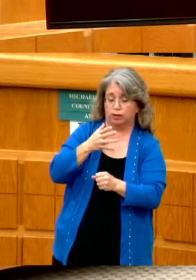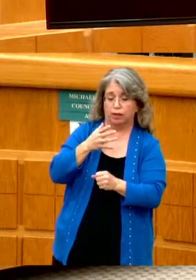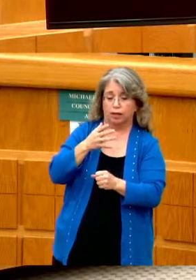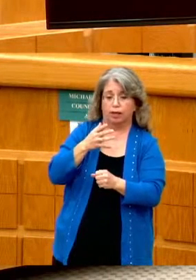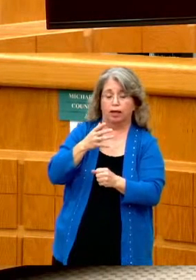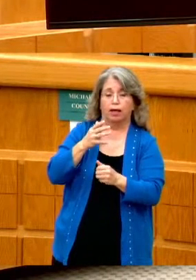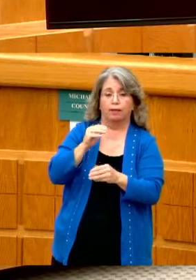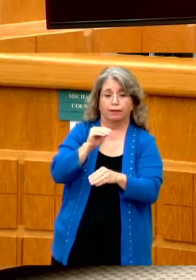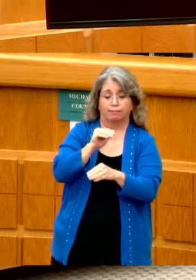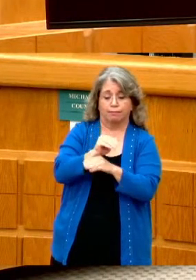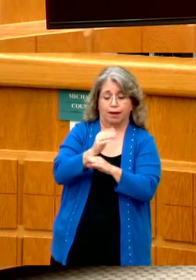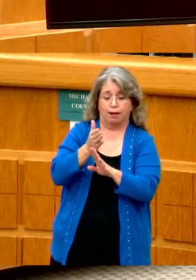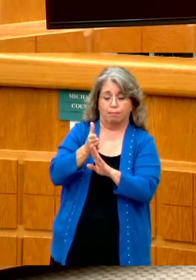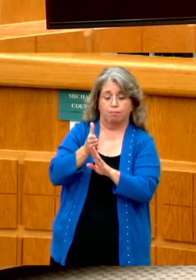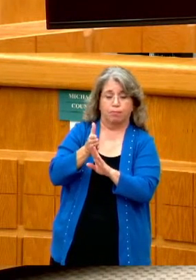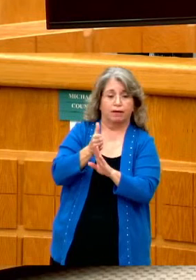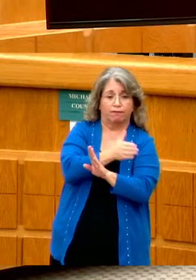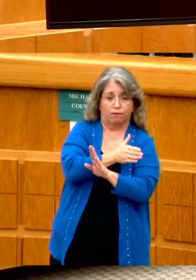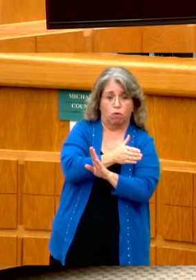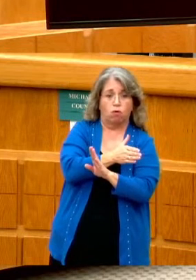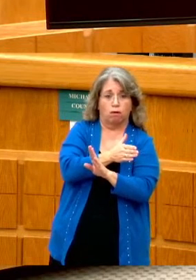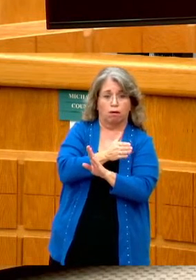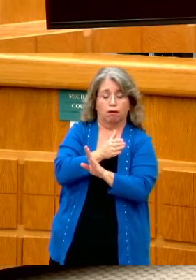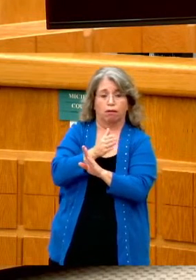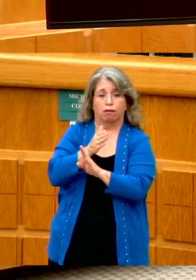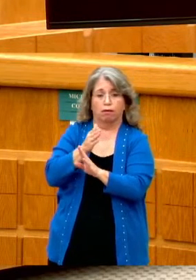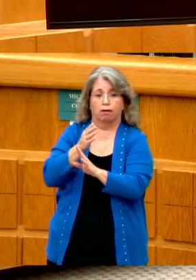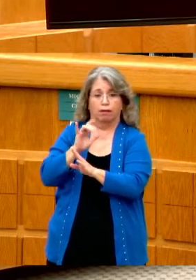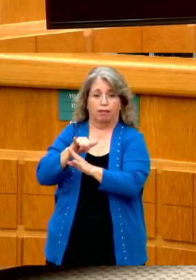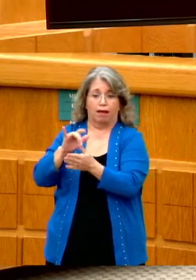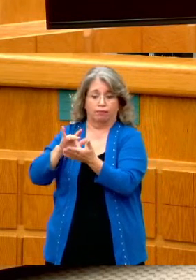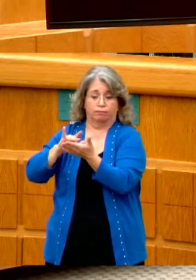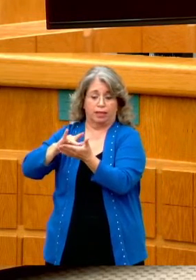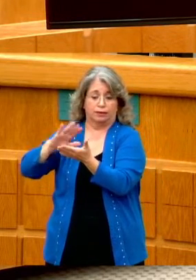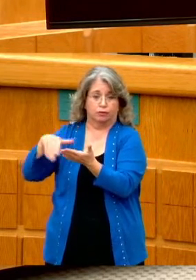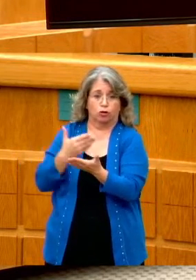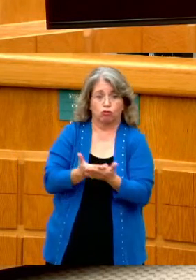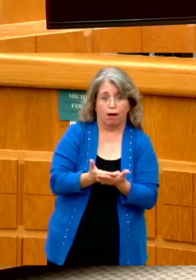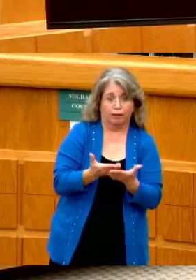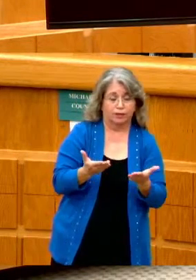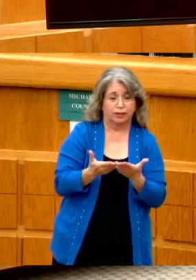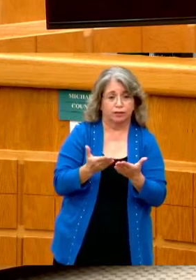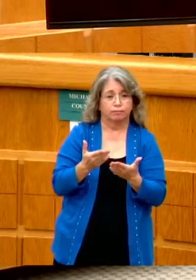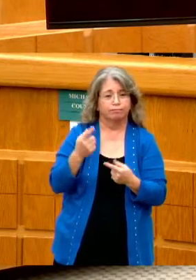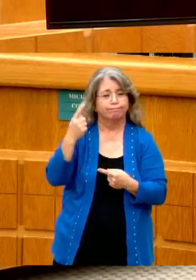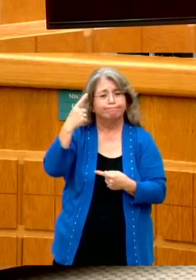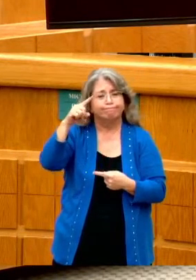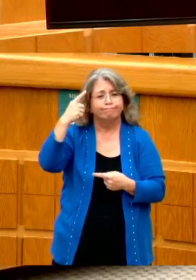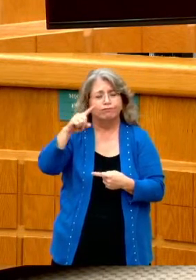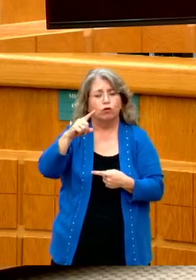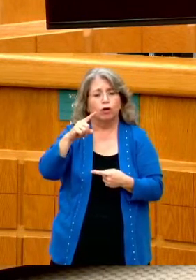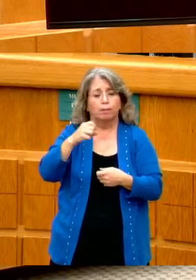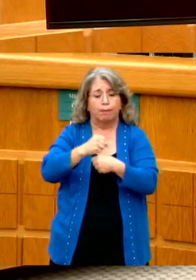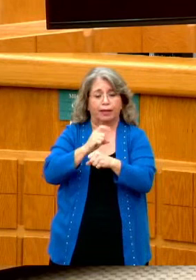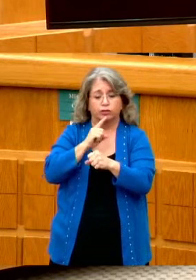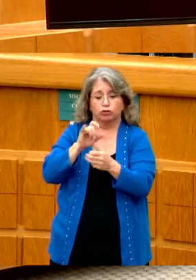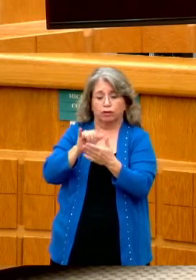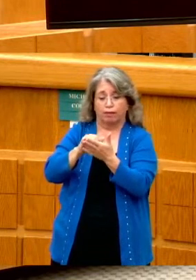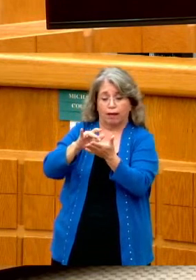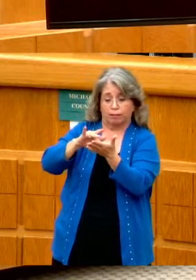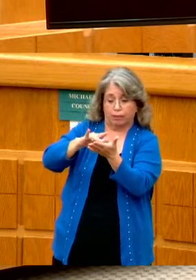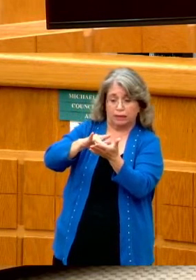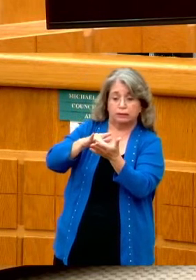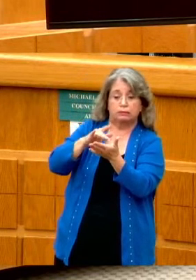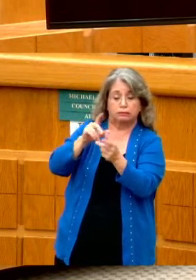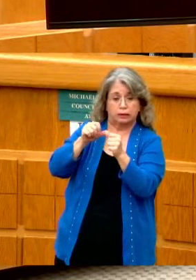the evening, the night before the vaccine arrives. This is done to assure the safety of the vaccine. Once